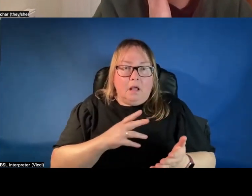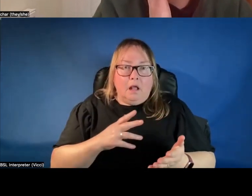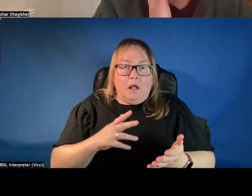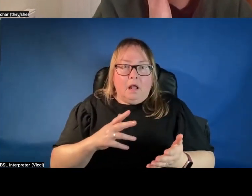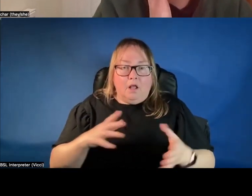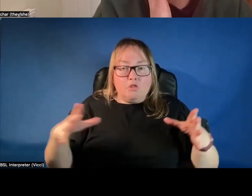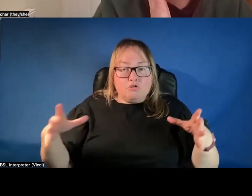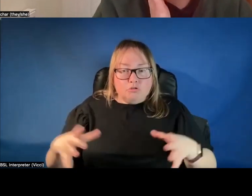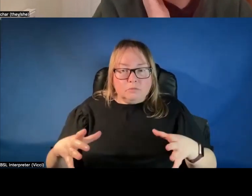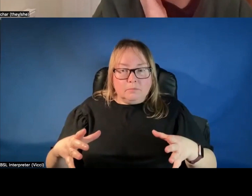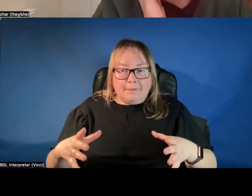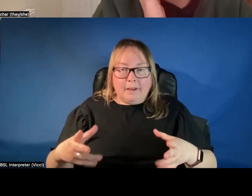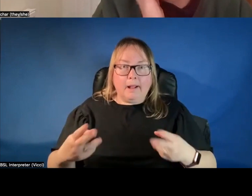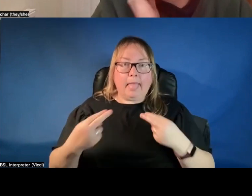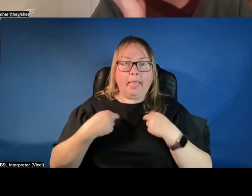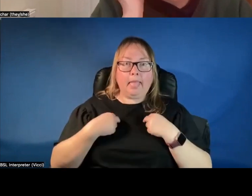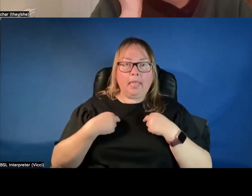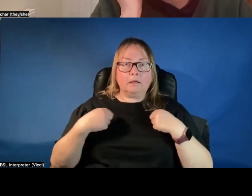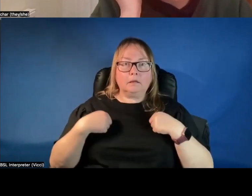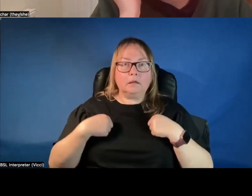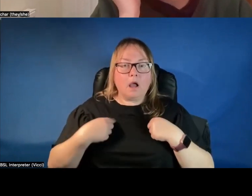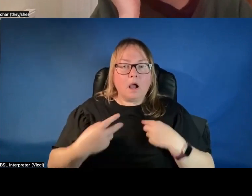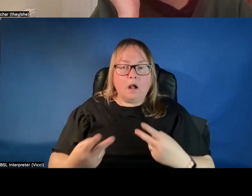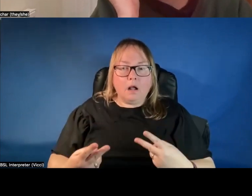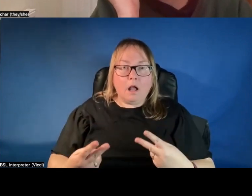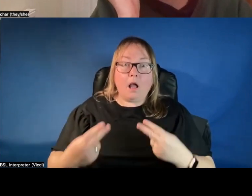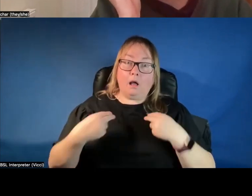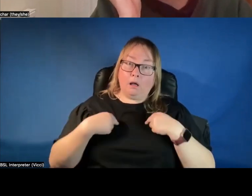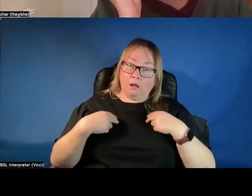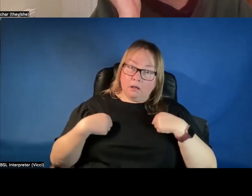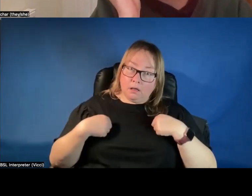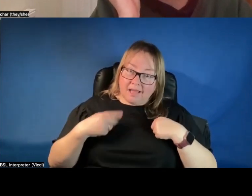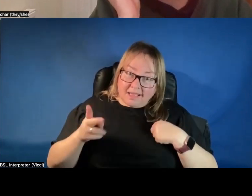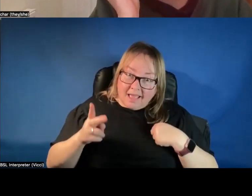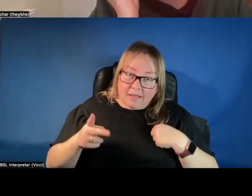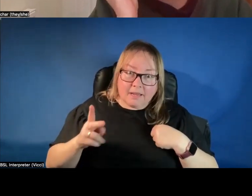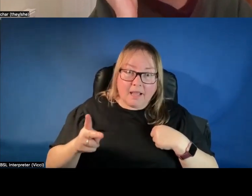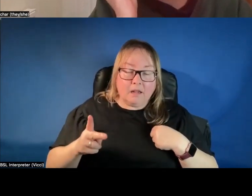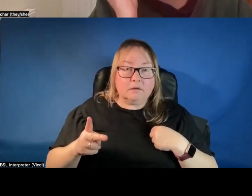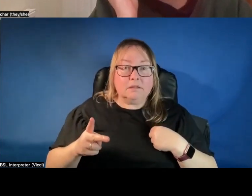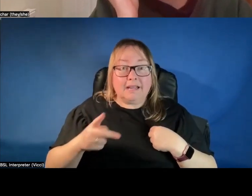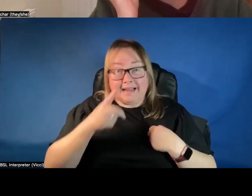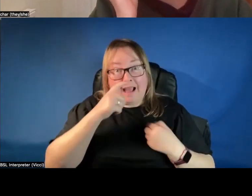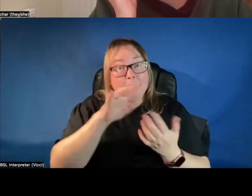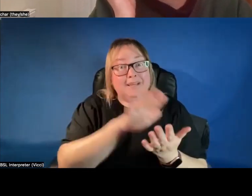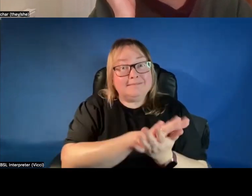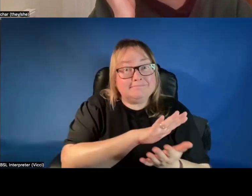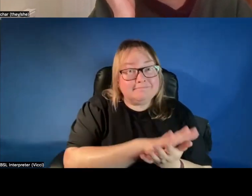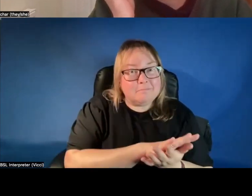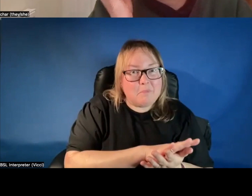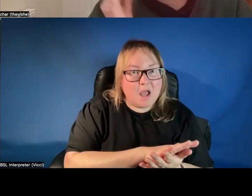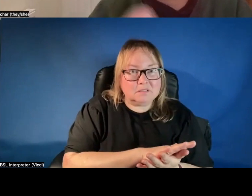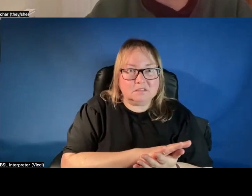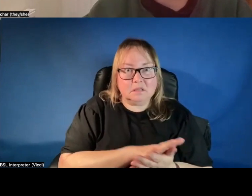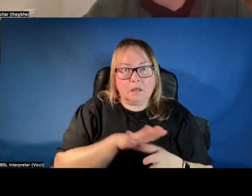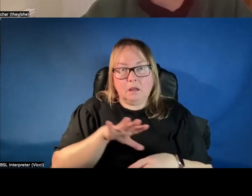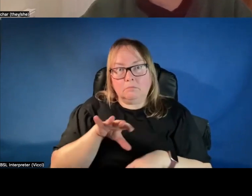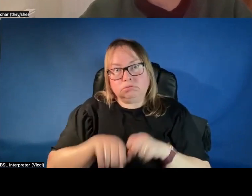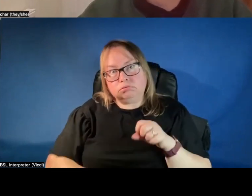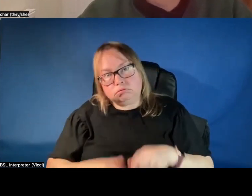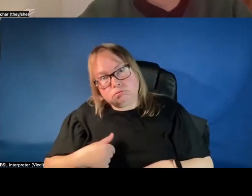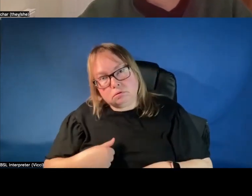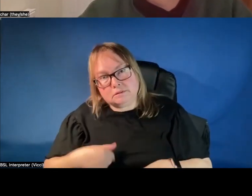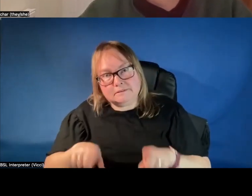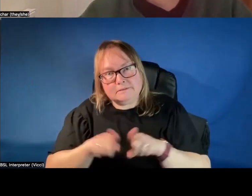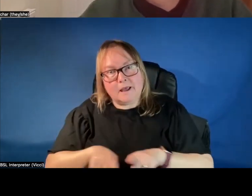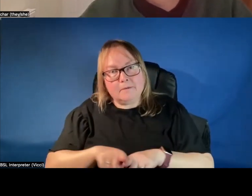And I think it's one of those kind of joys and eternal frustrations, I think, in any project,